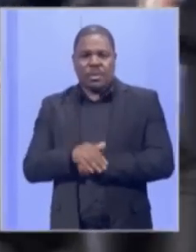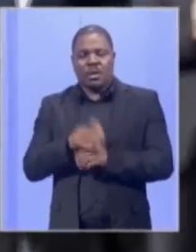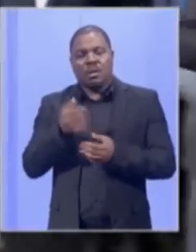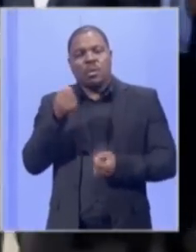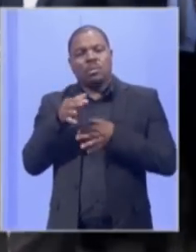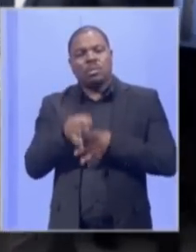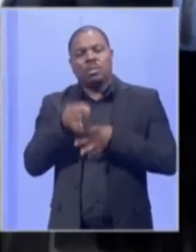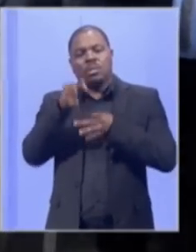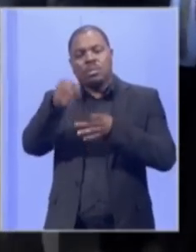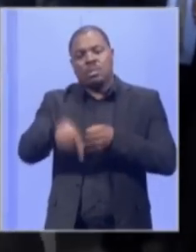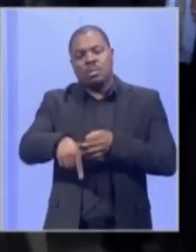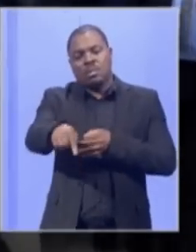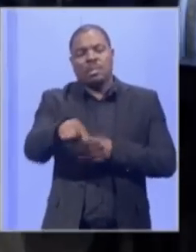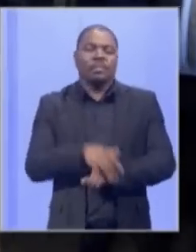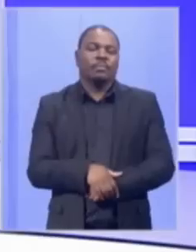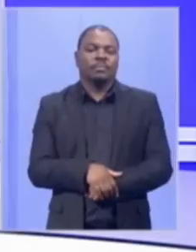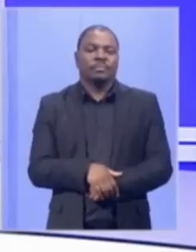5 Tshitwe.